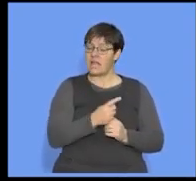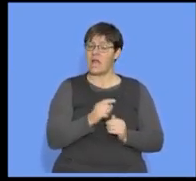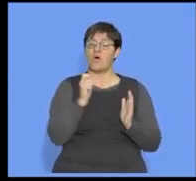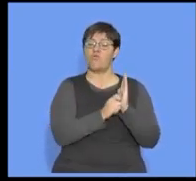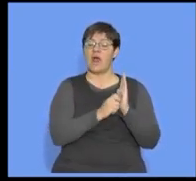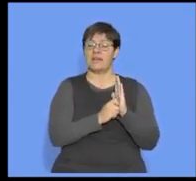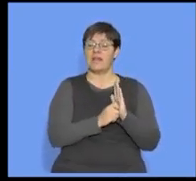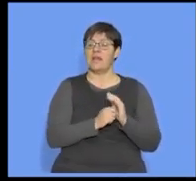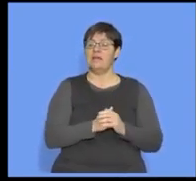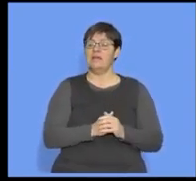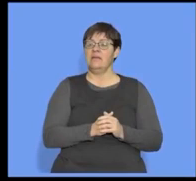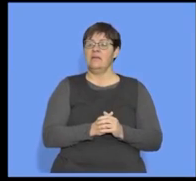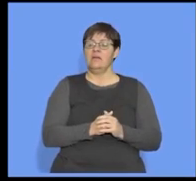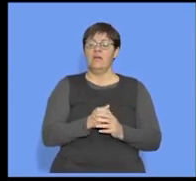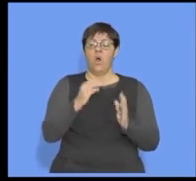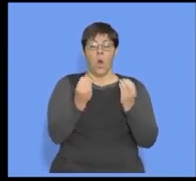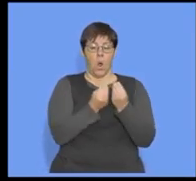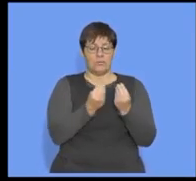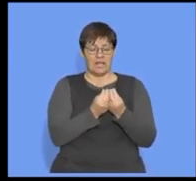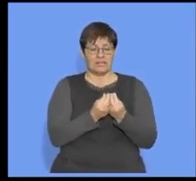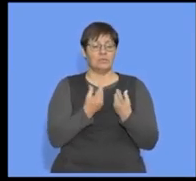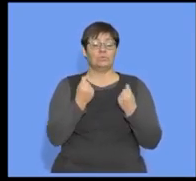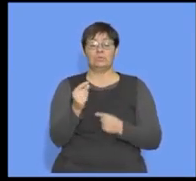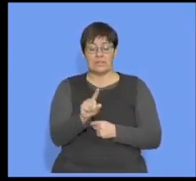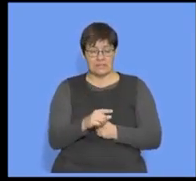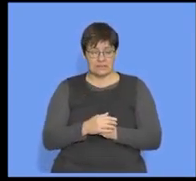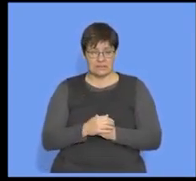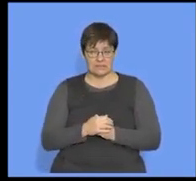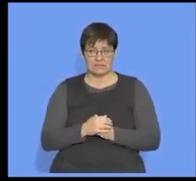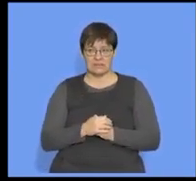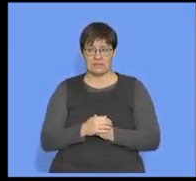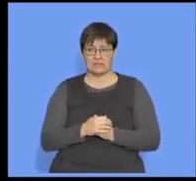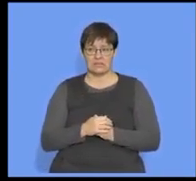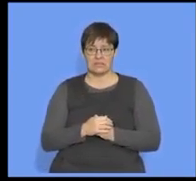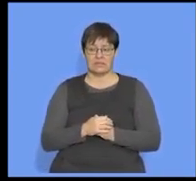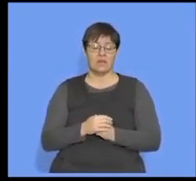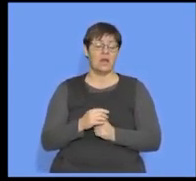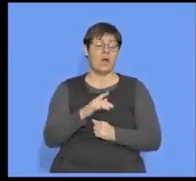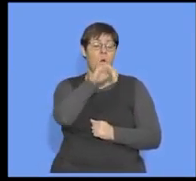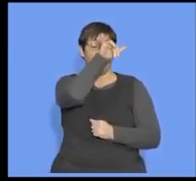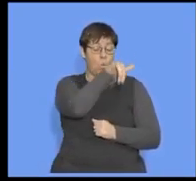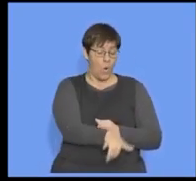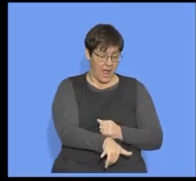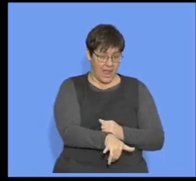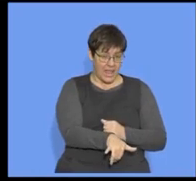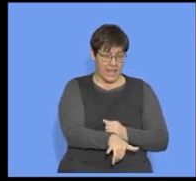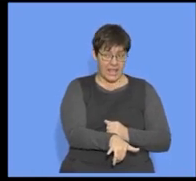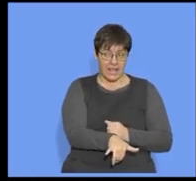Question 2, it says, write down the letter of the object that does what? The object